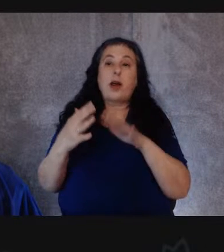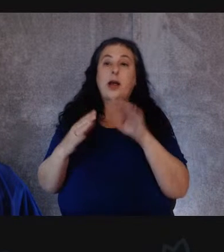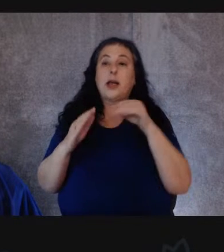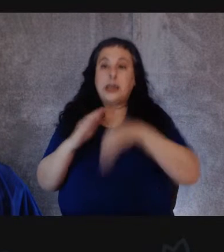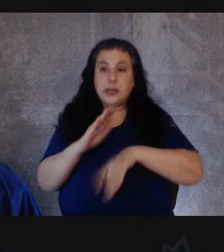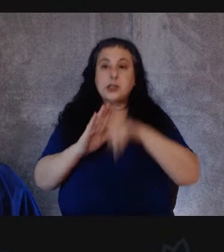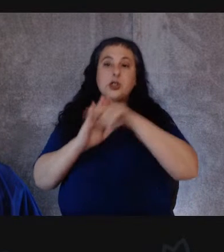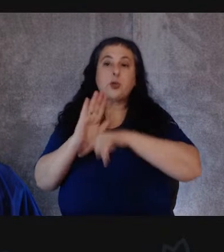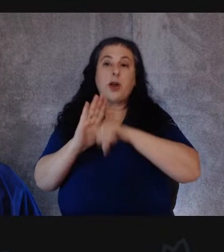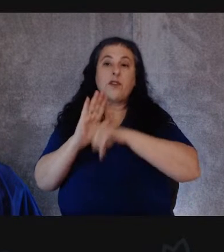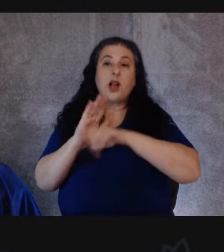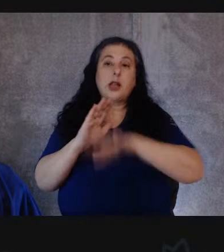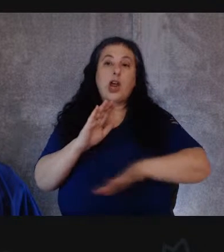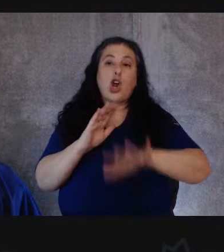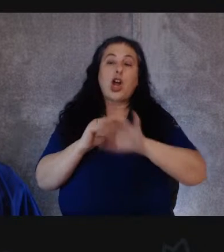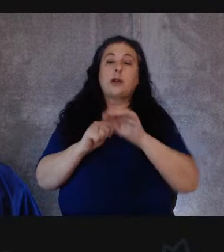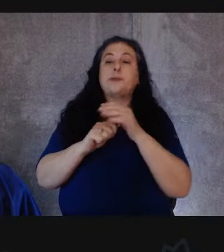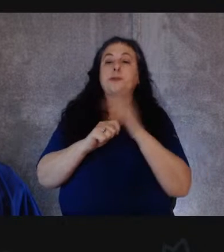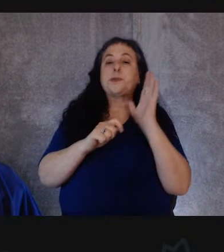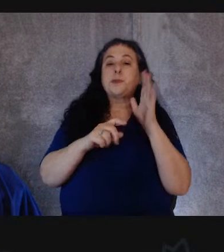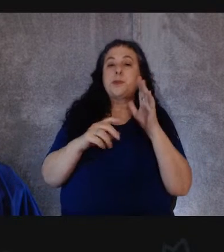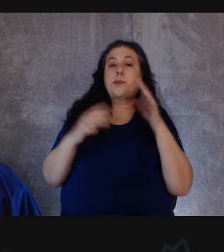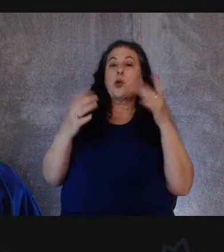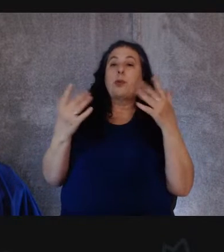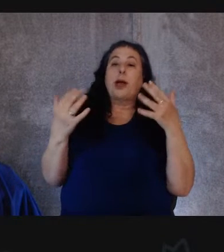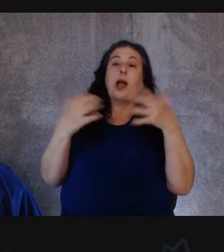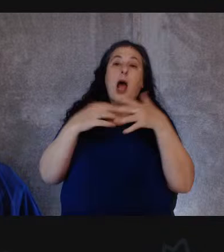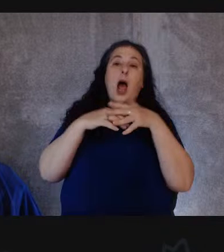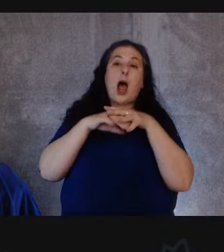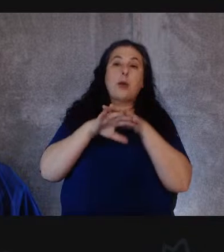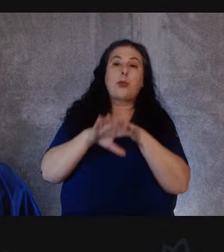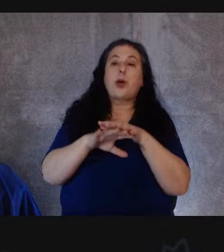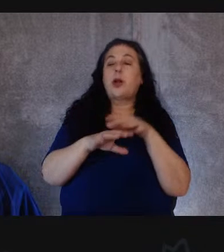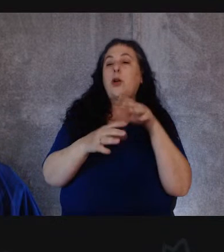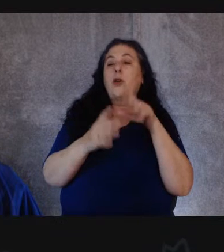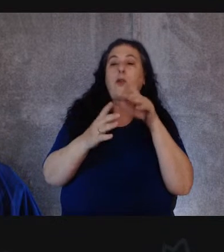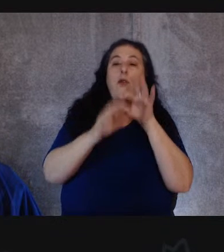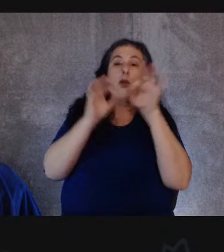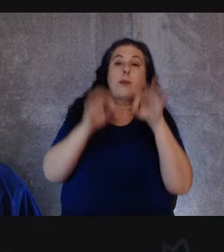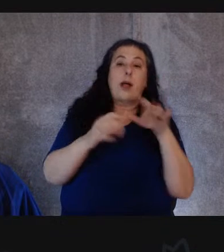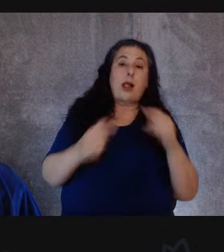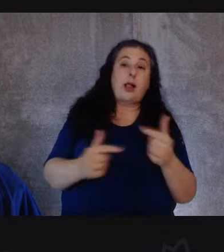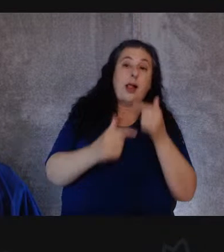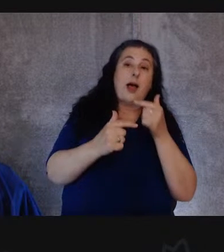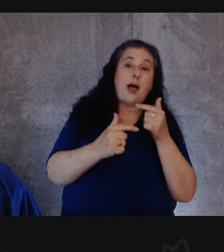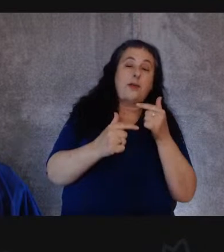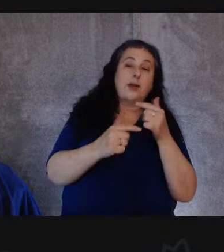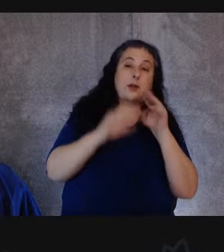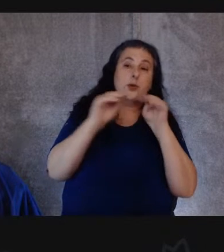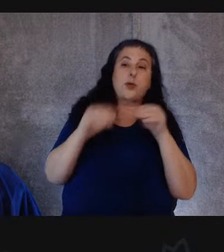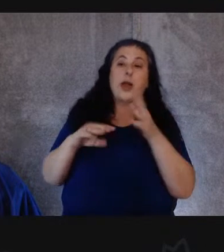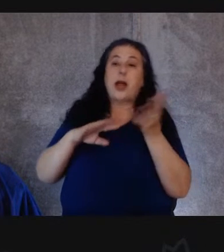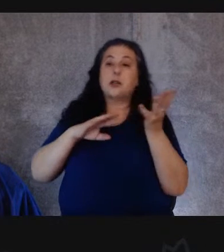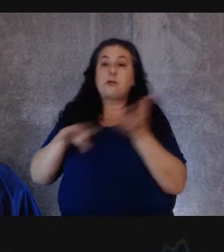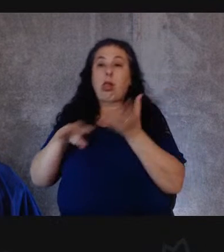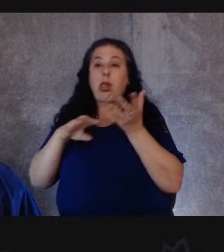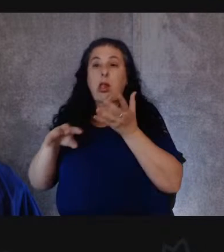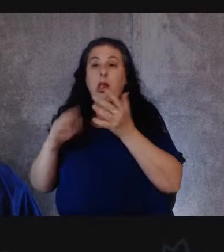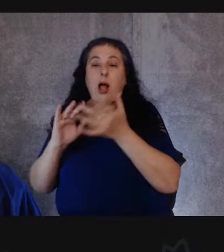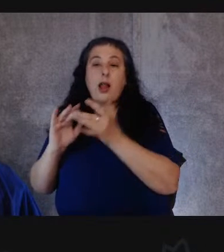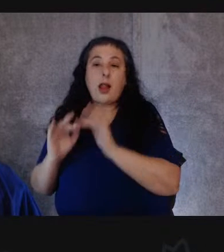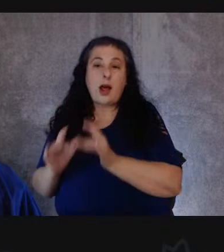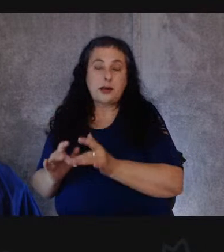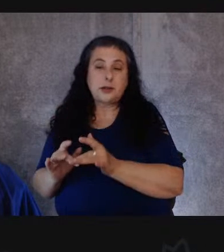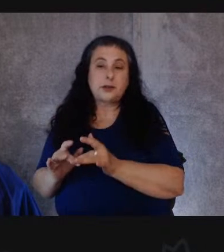And again, that program will be in a hybrid format, live in person at the museum, as well as streamed online.